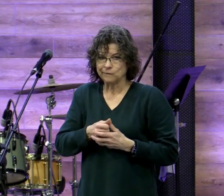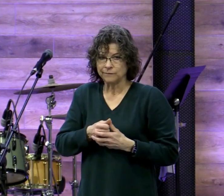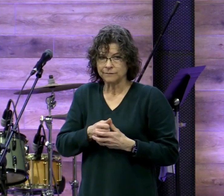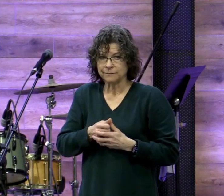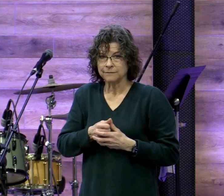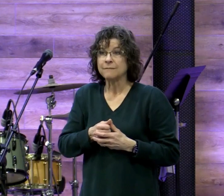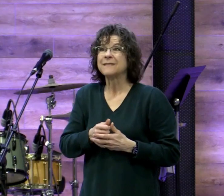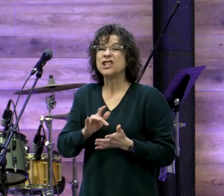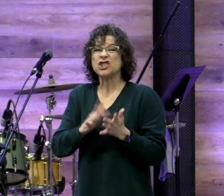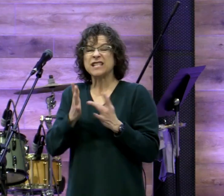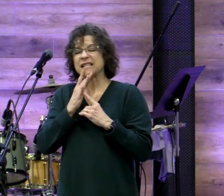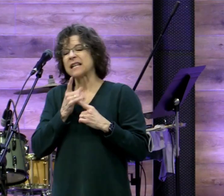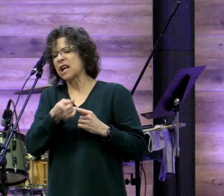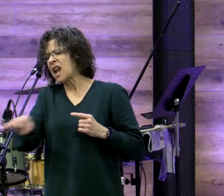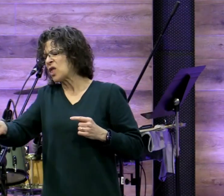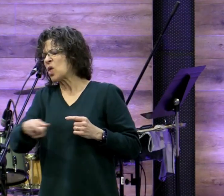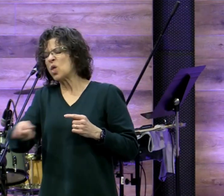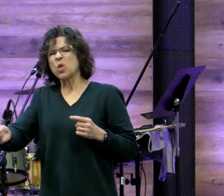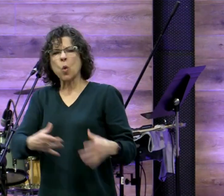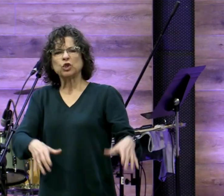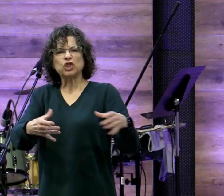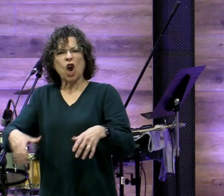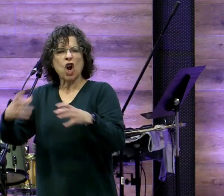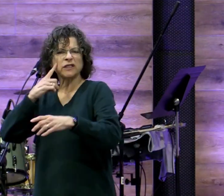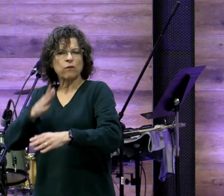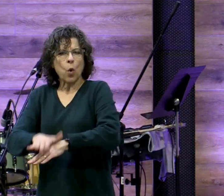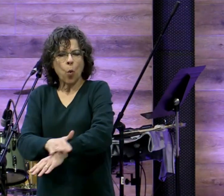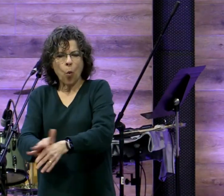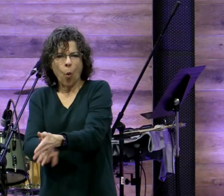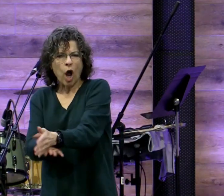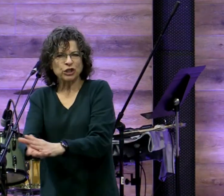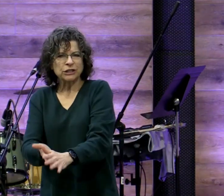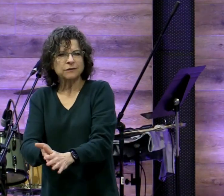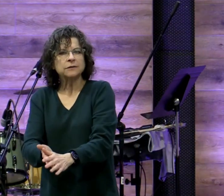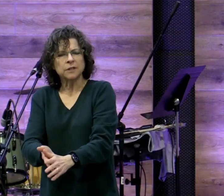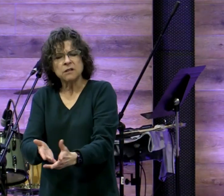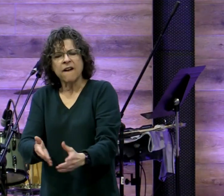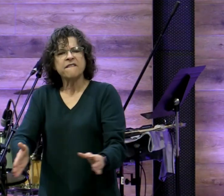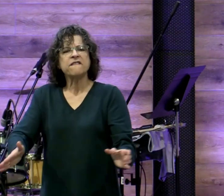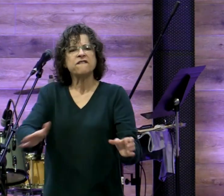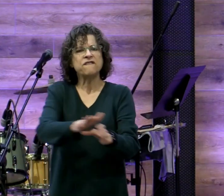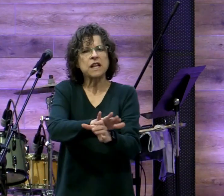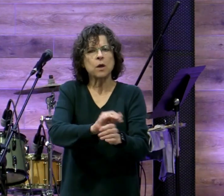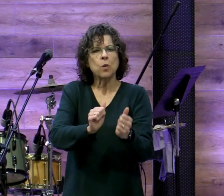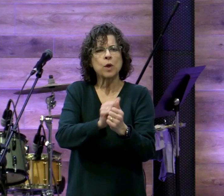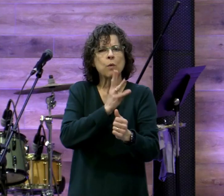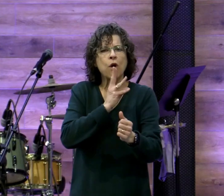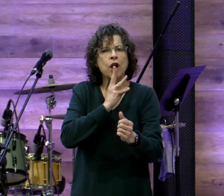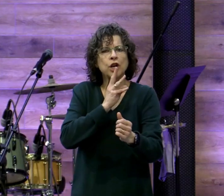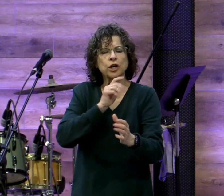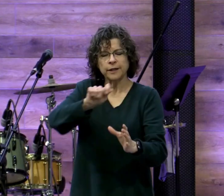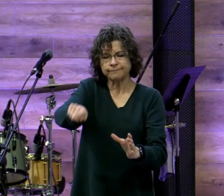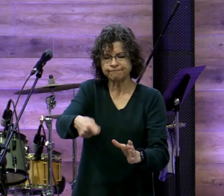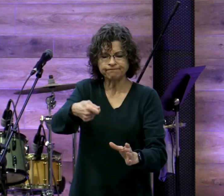And he says, fill those up, take a ladle, and bring it to the master of ceremonies.